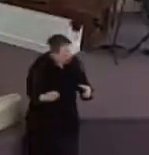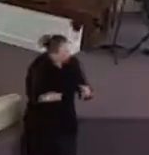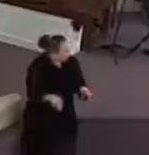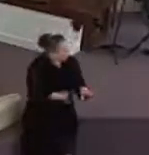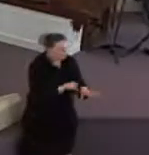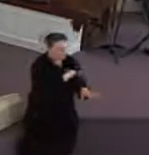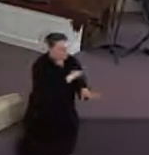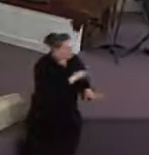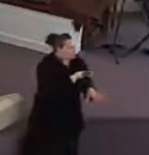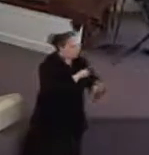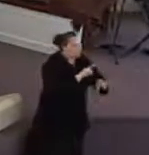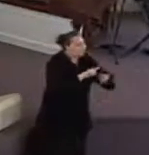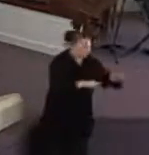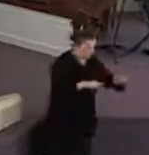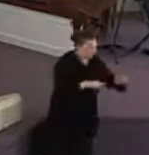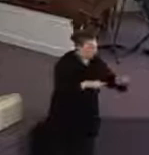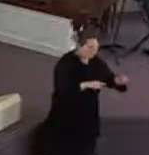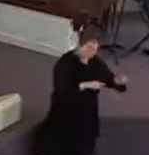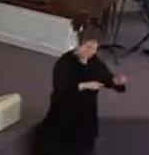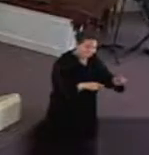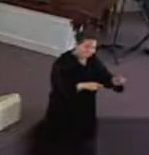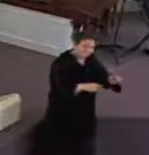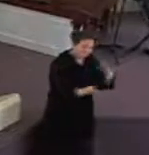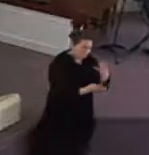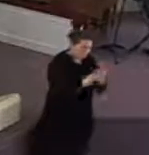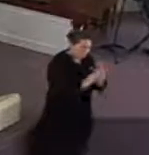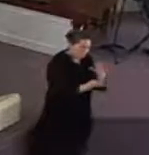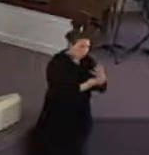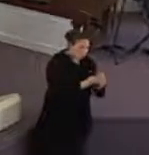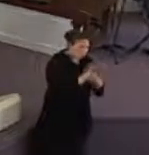guilty, but he had to pay the price.